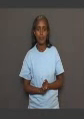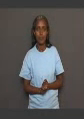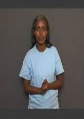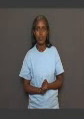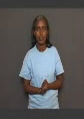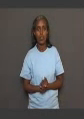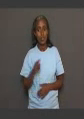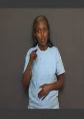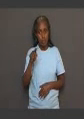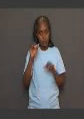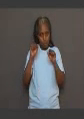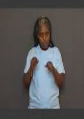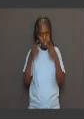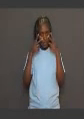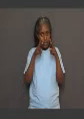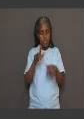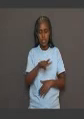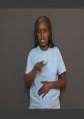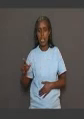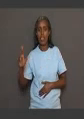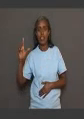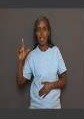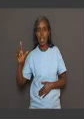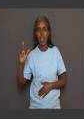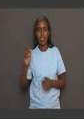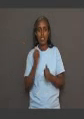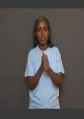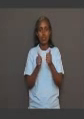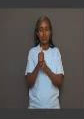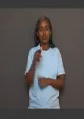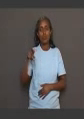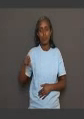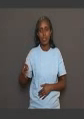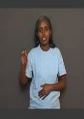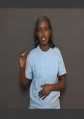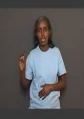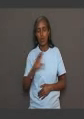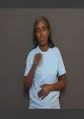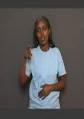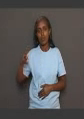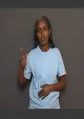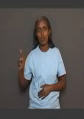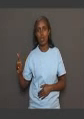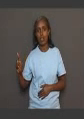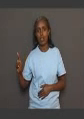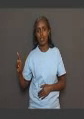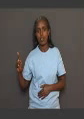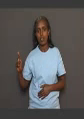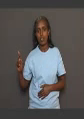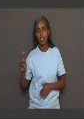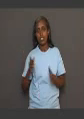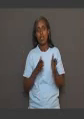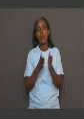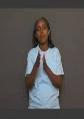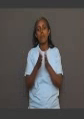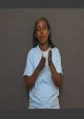You can see the line L through P0 and P1 is